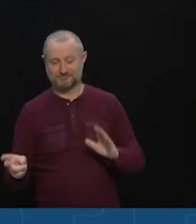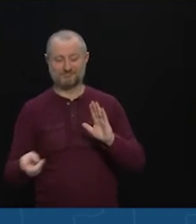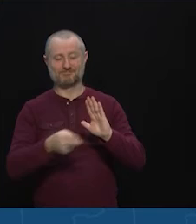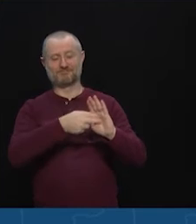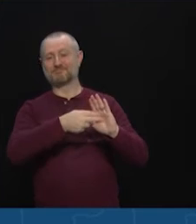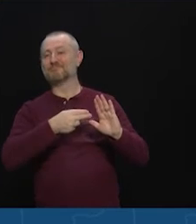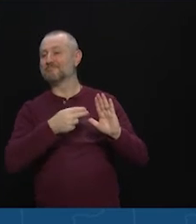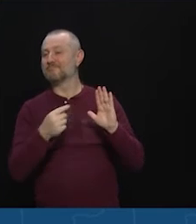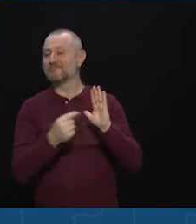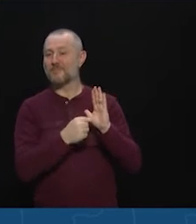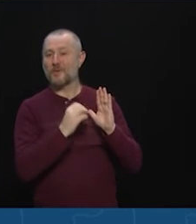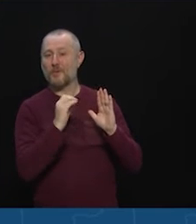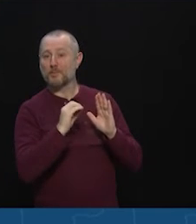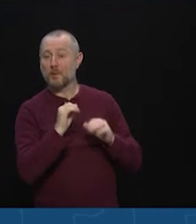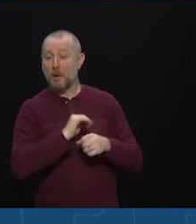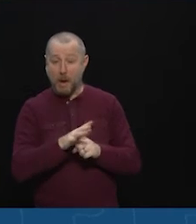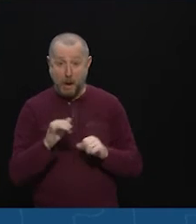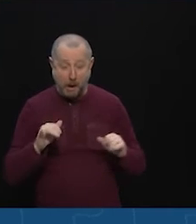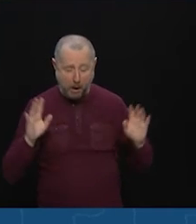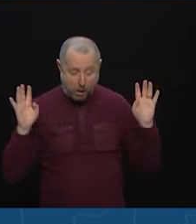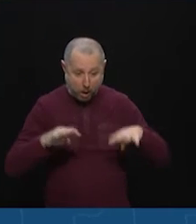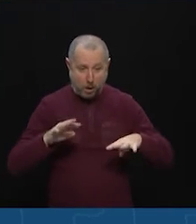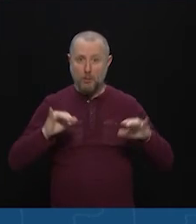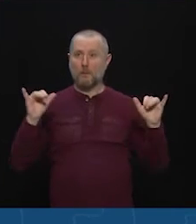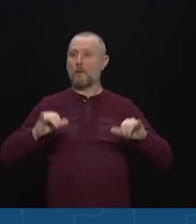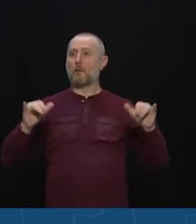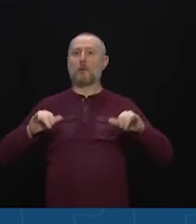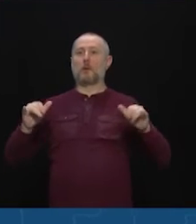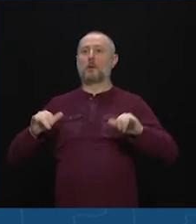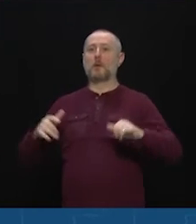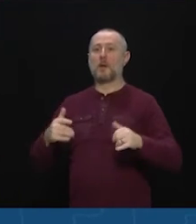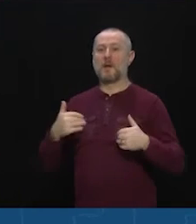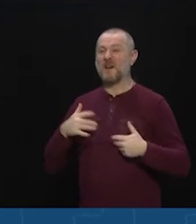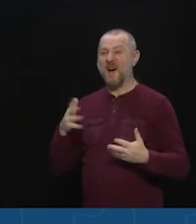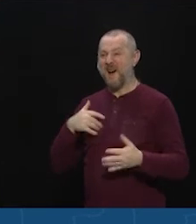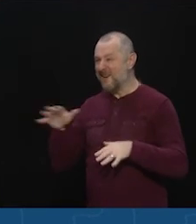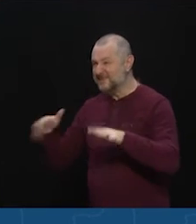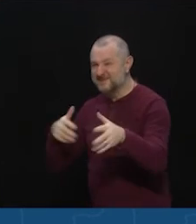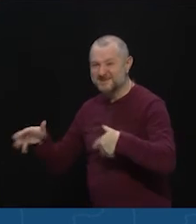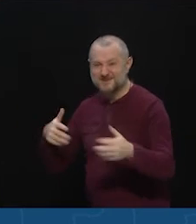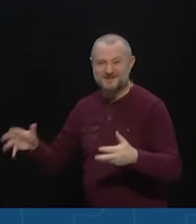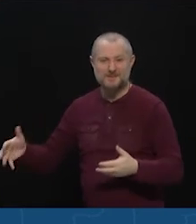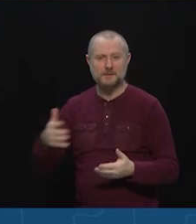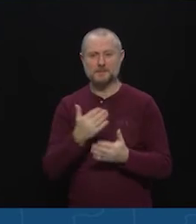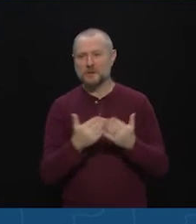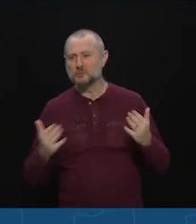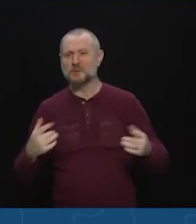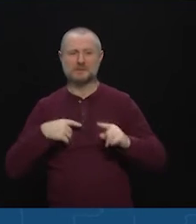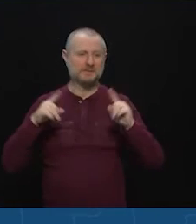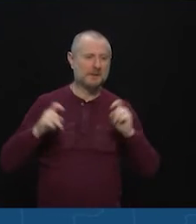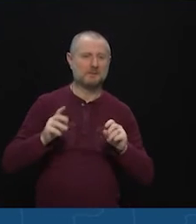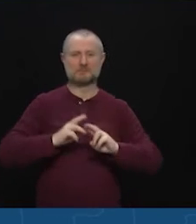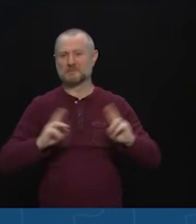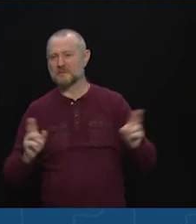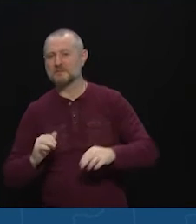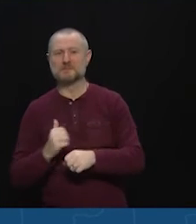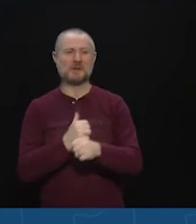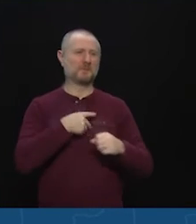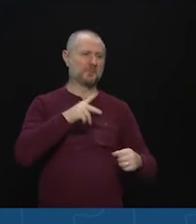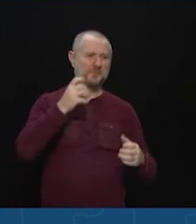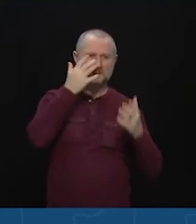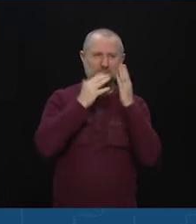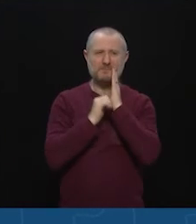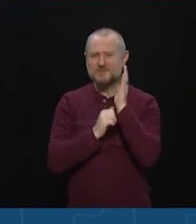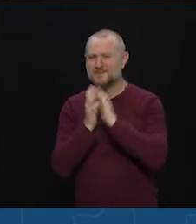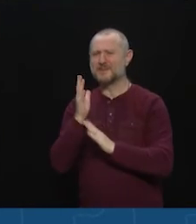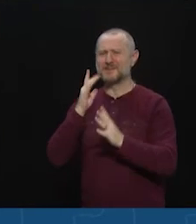the global trends. And that's when we started amassing supplies of testing kits and PPE and the mask. And we realized we'd